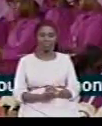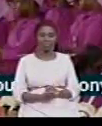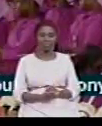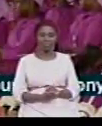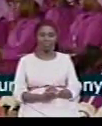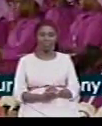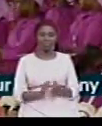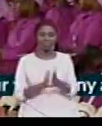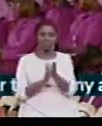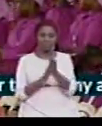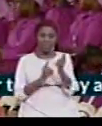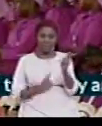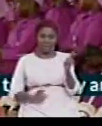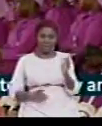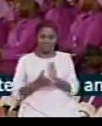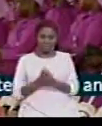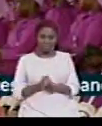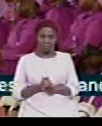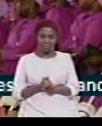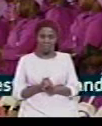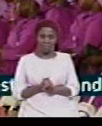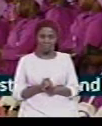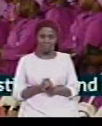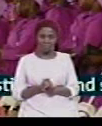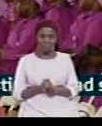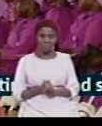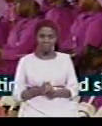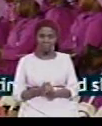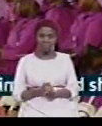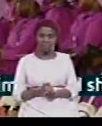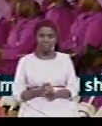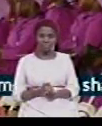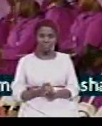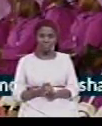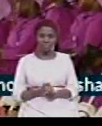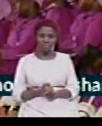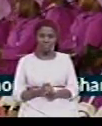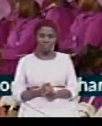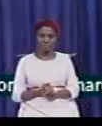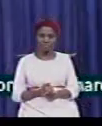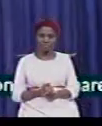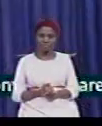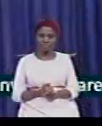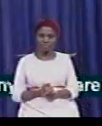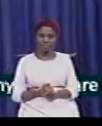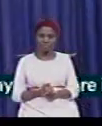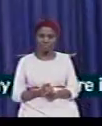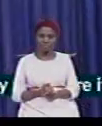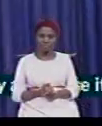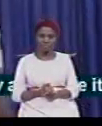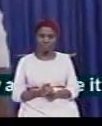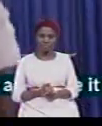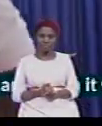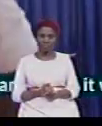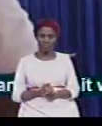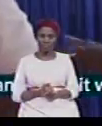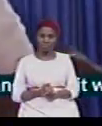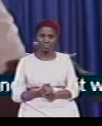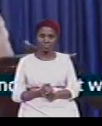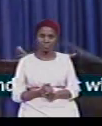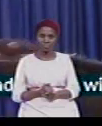Praise the Lord. Pacho ya frame Joyce Doku Jiwonu. Me fitakwa abosu district. Pacho